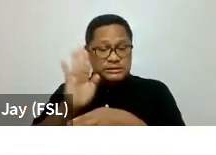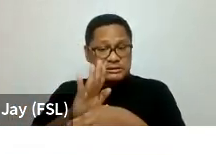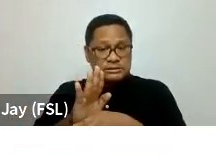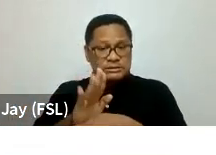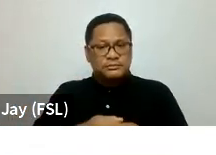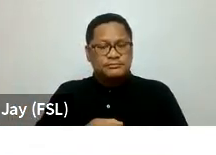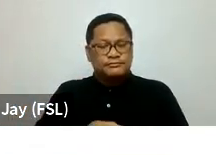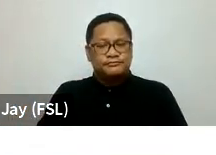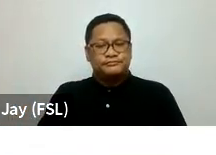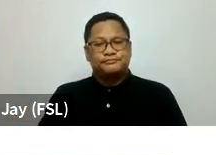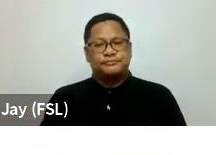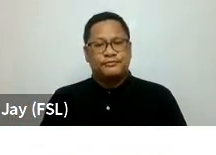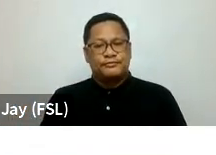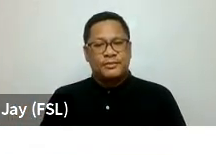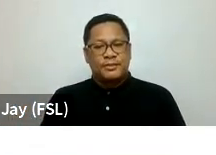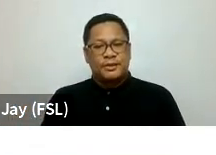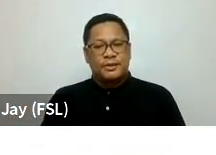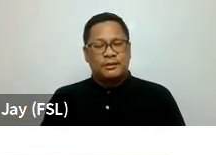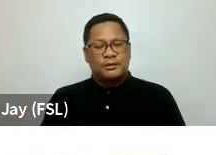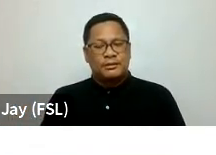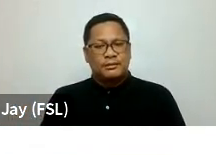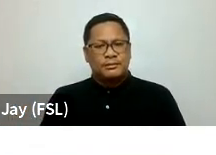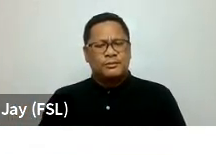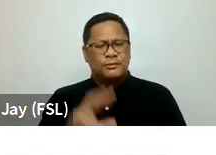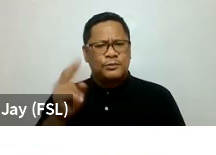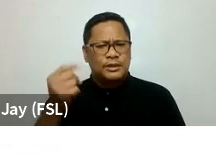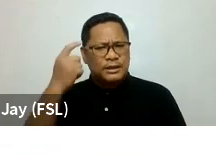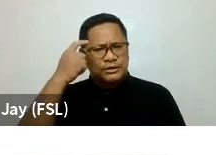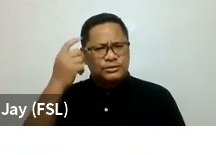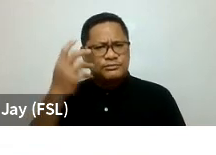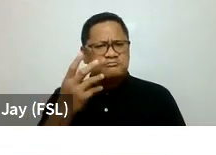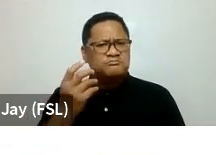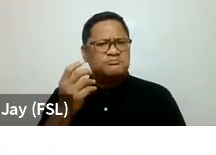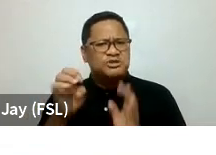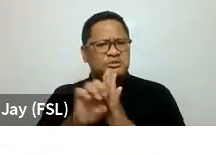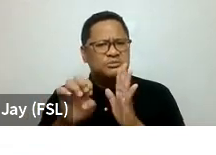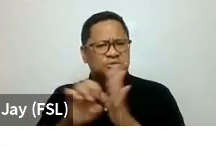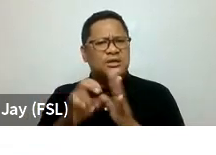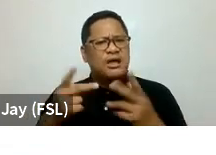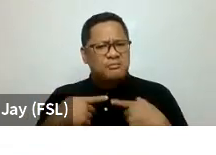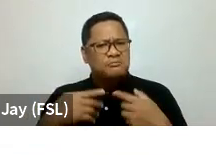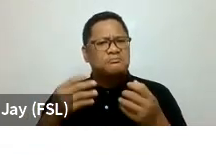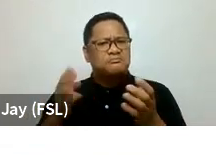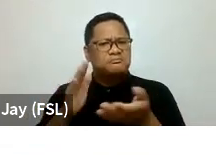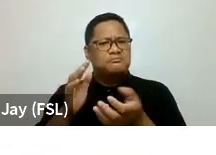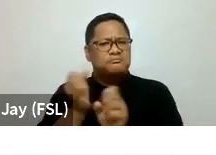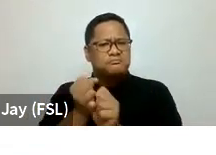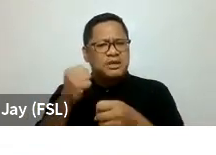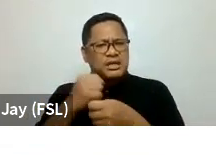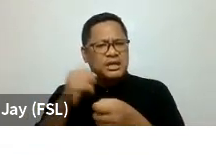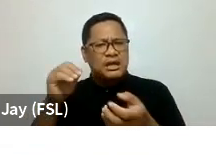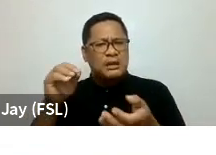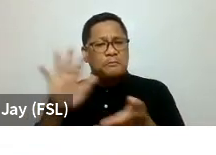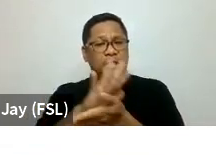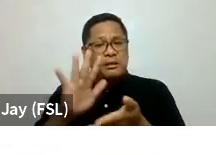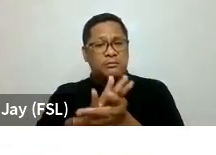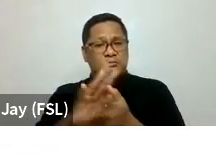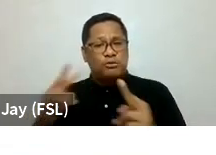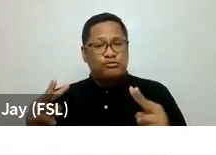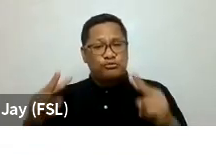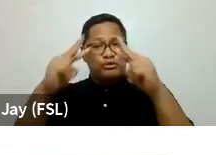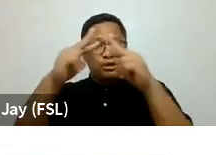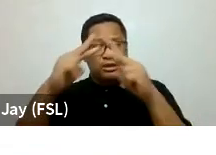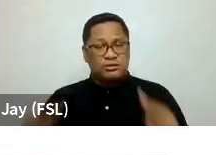is when I thought, what if I make a paper volcano? Okay, what if I make a paper